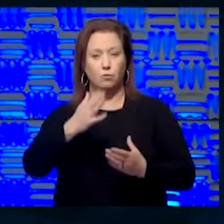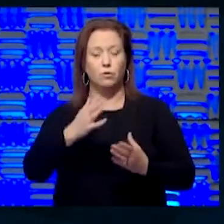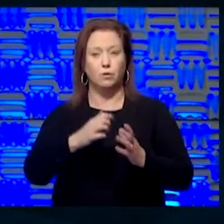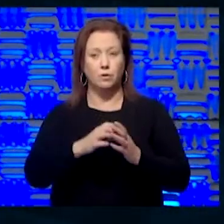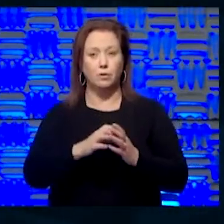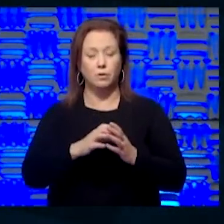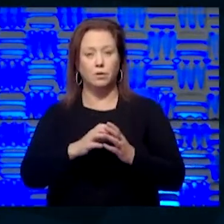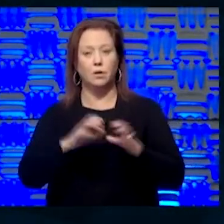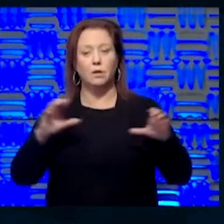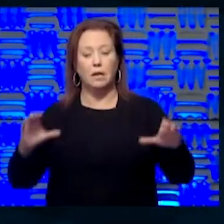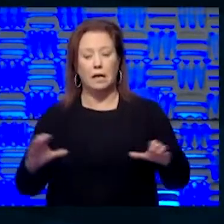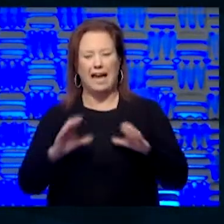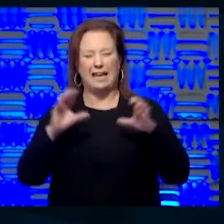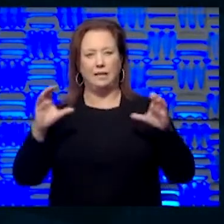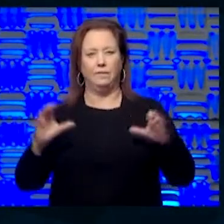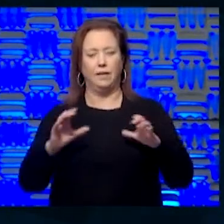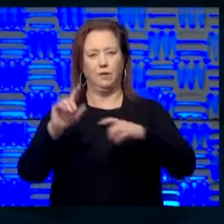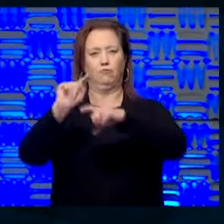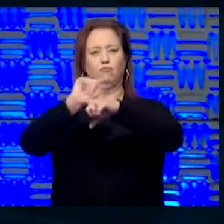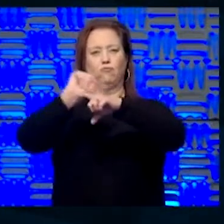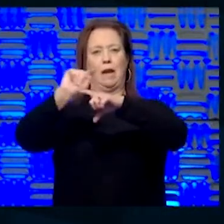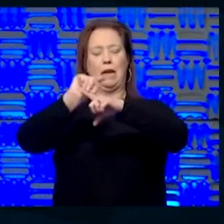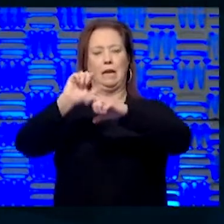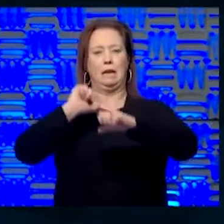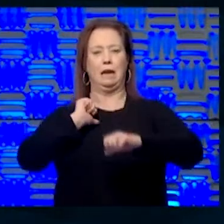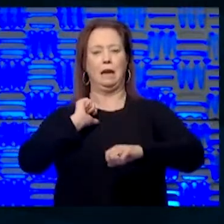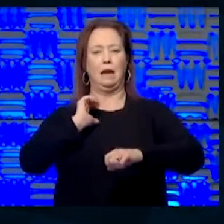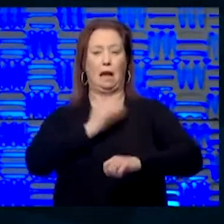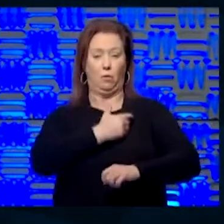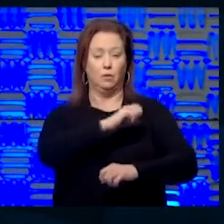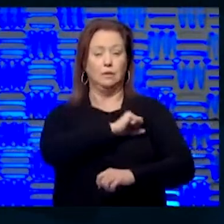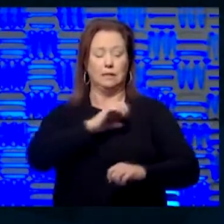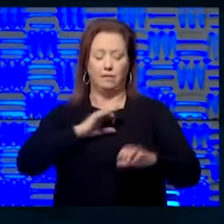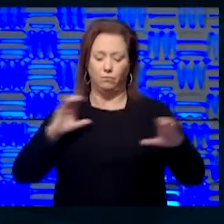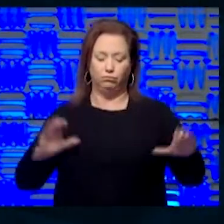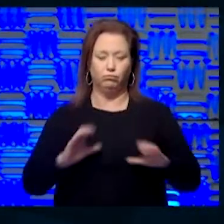have been actively cross-training all of our staff as